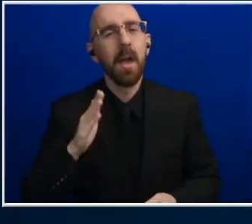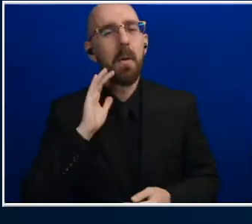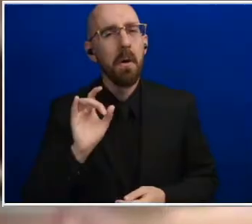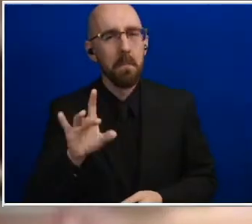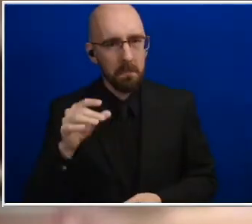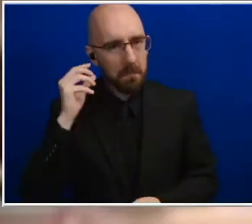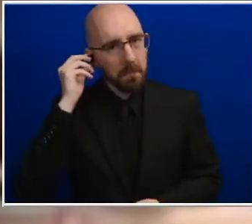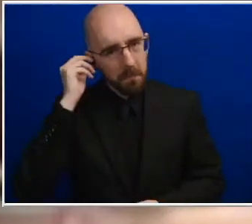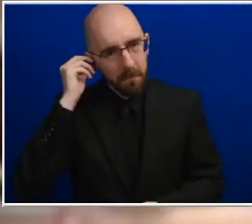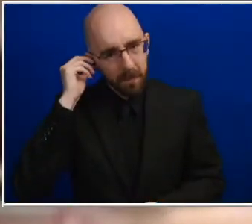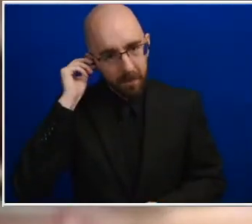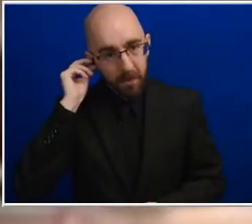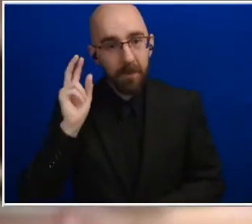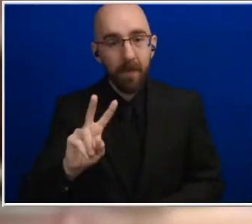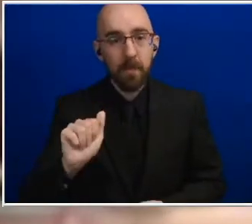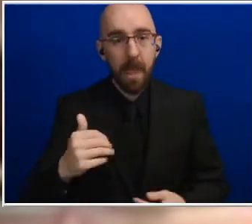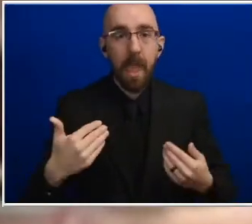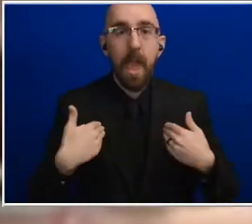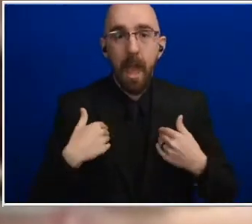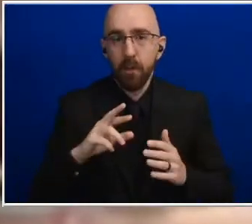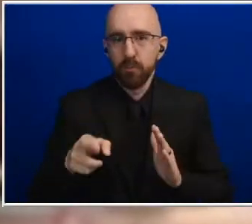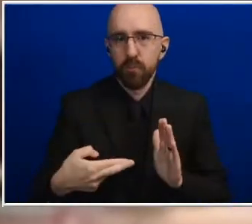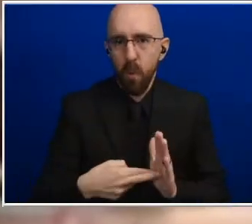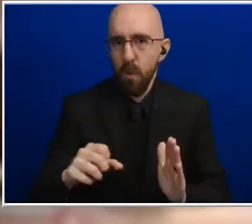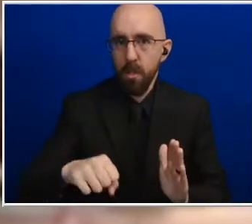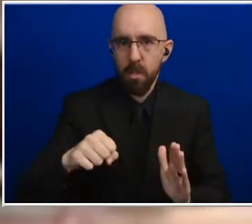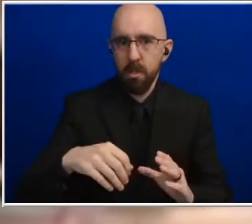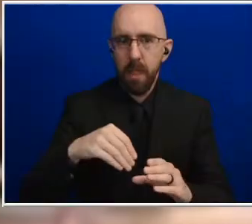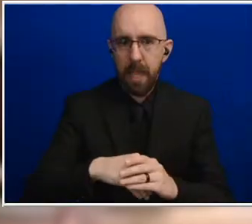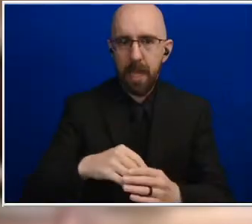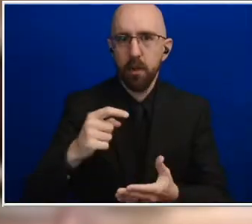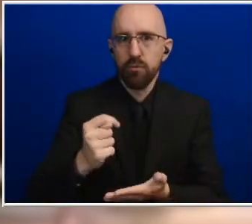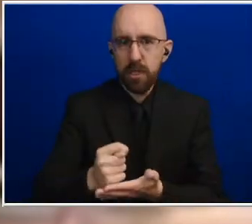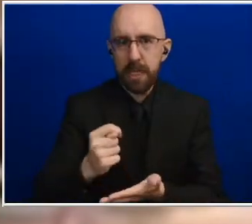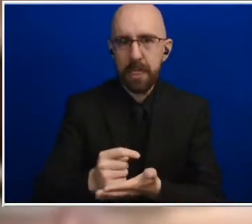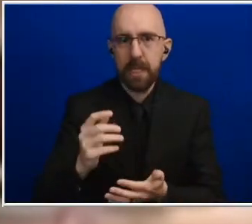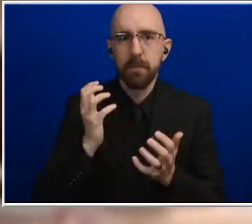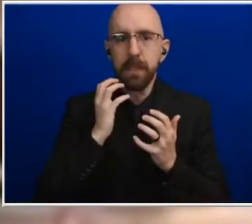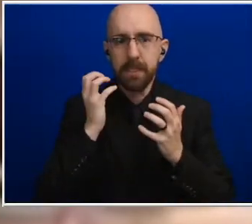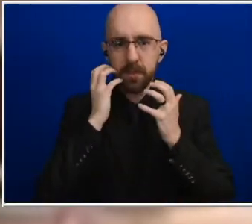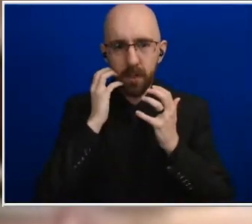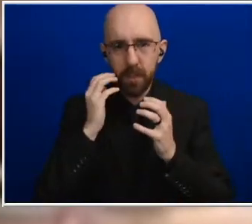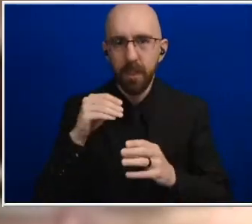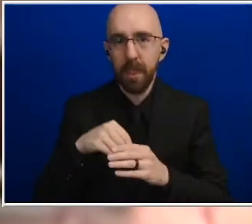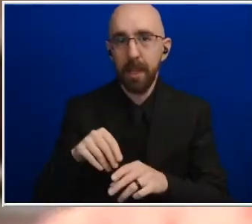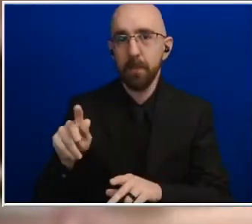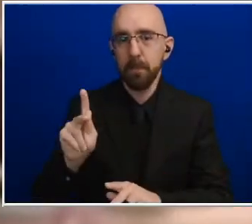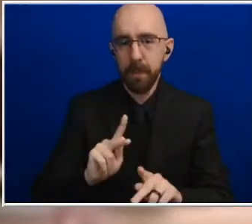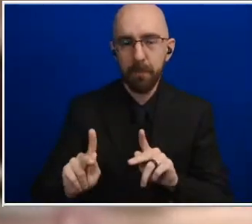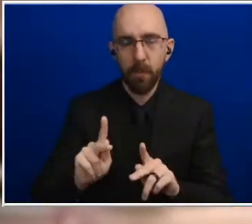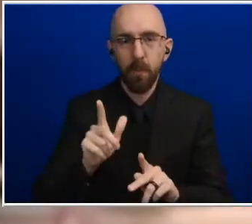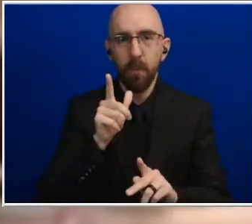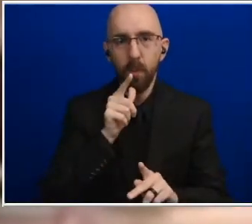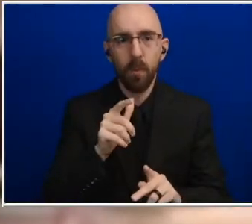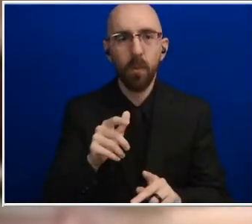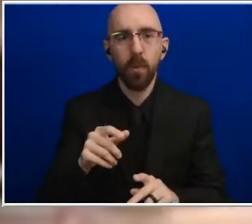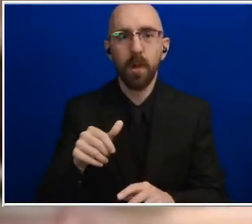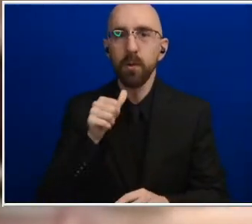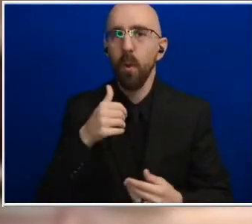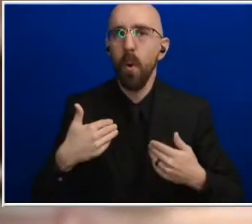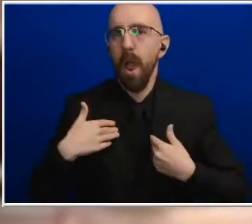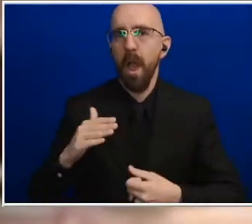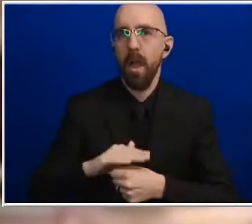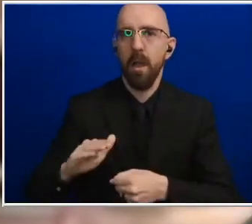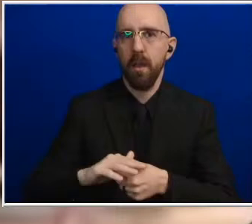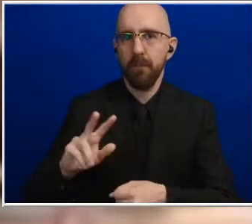A does have a role in treating measles in people who are deficient in vitamin